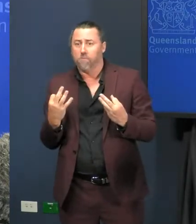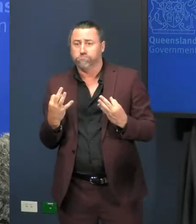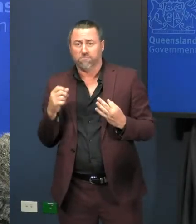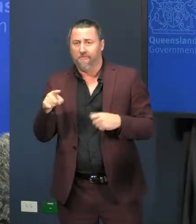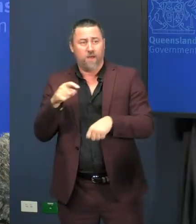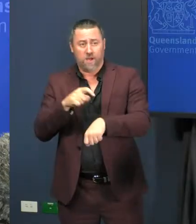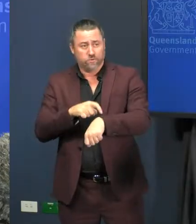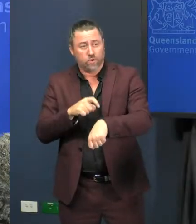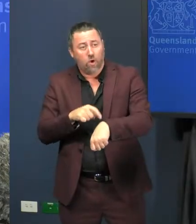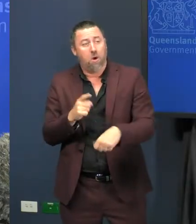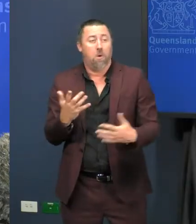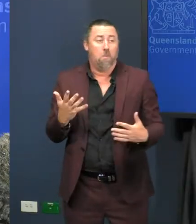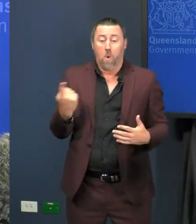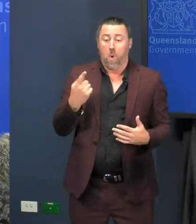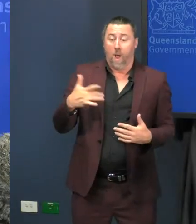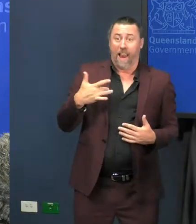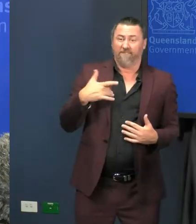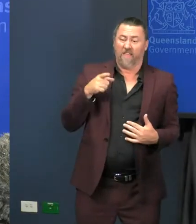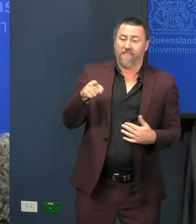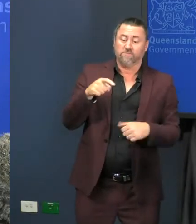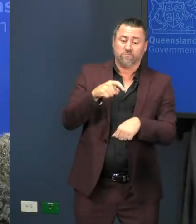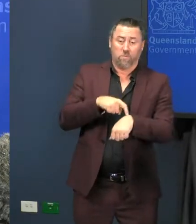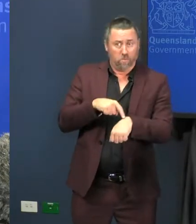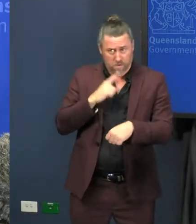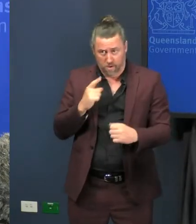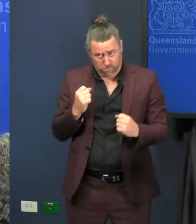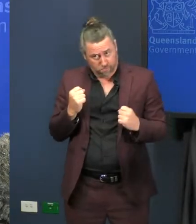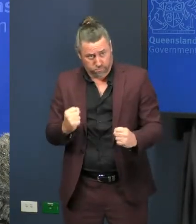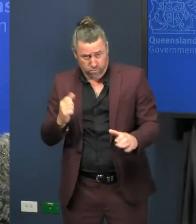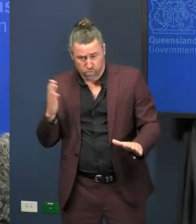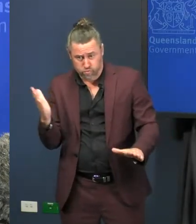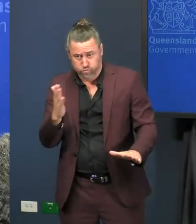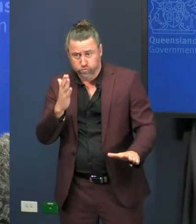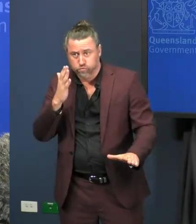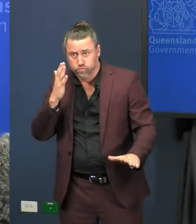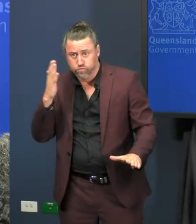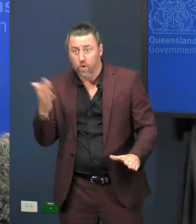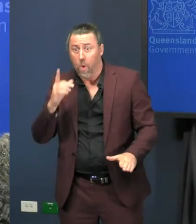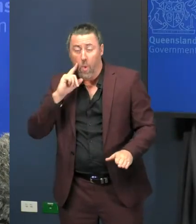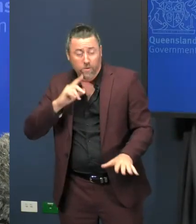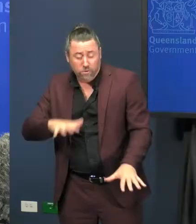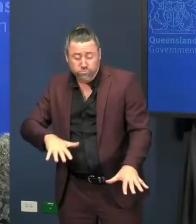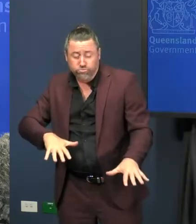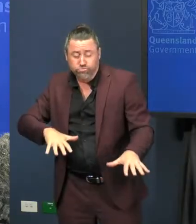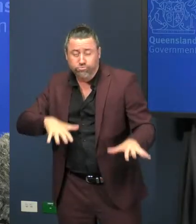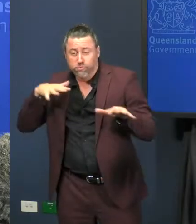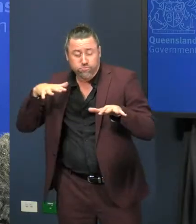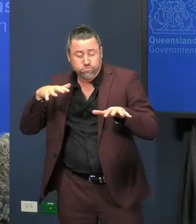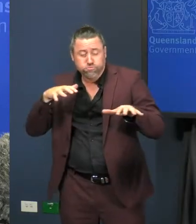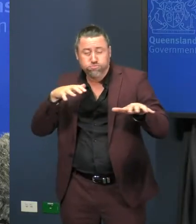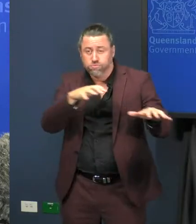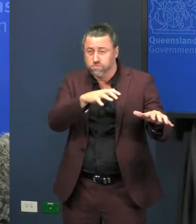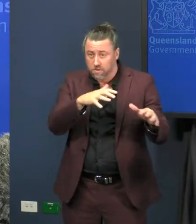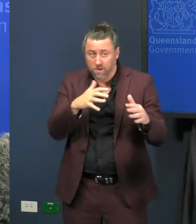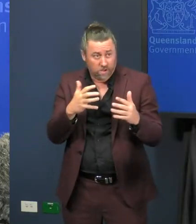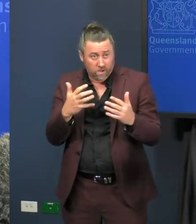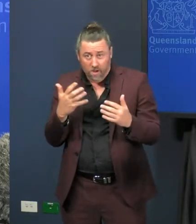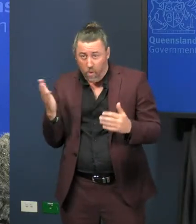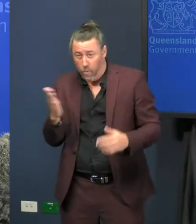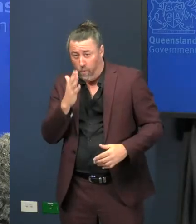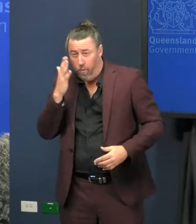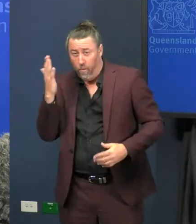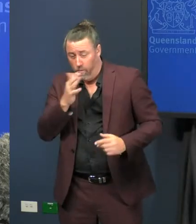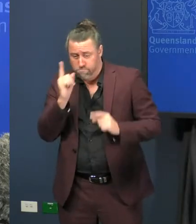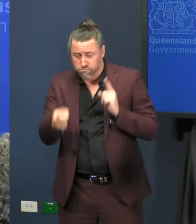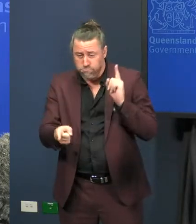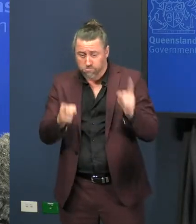of the historians will say it was a very, very strong system, big storm surges, large damage, and again,